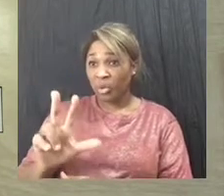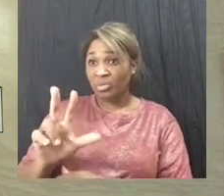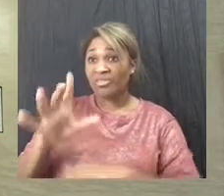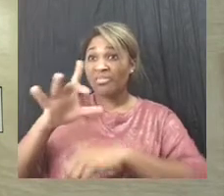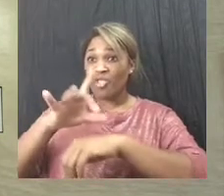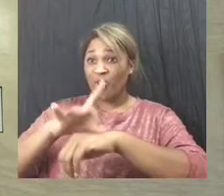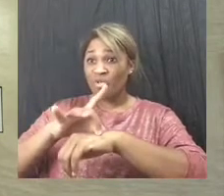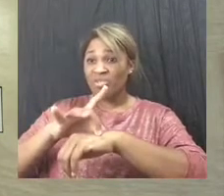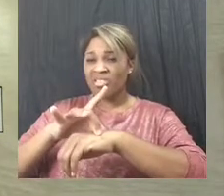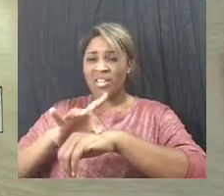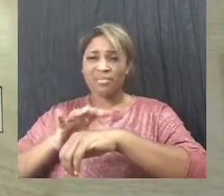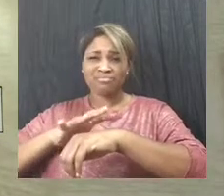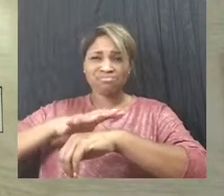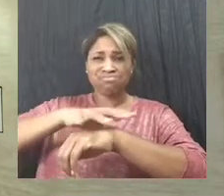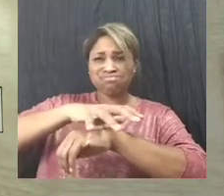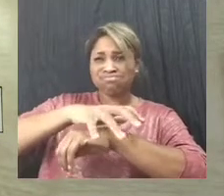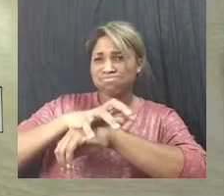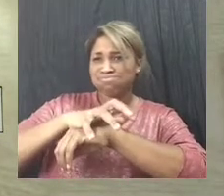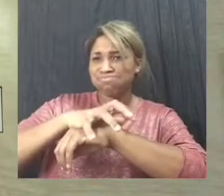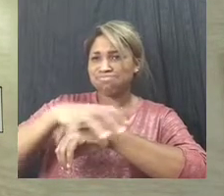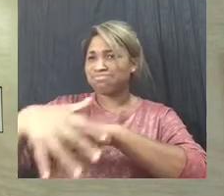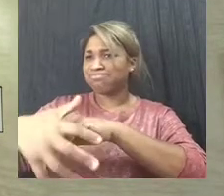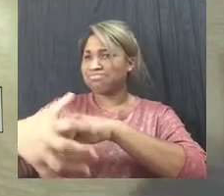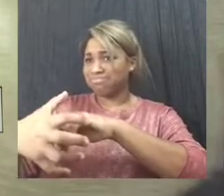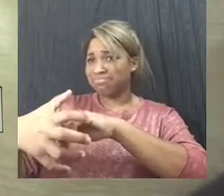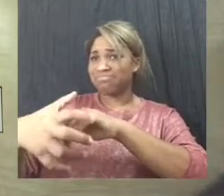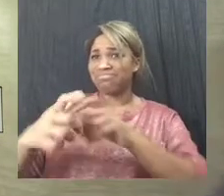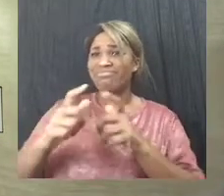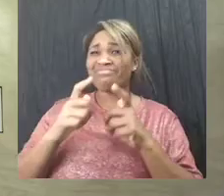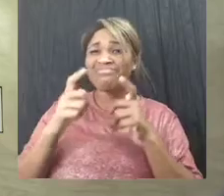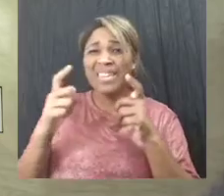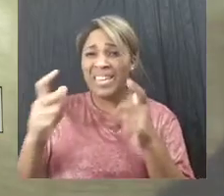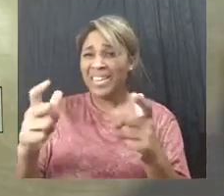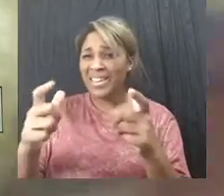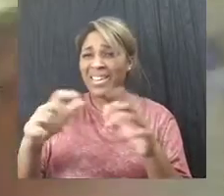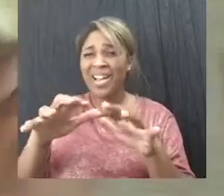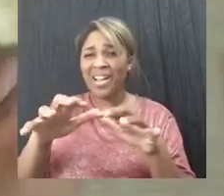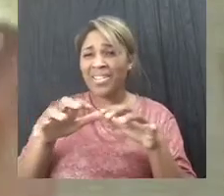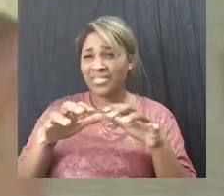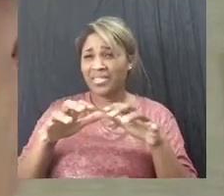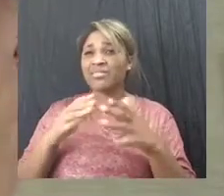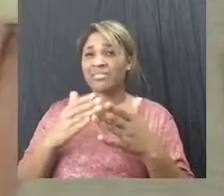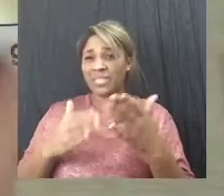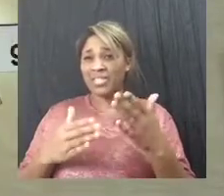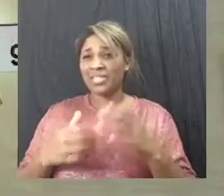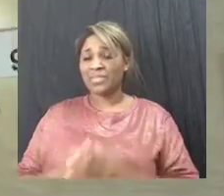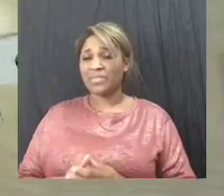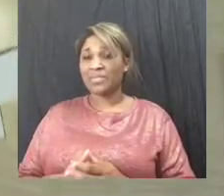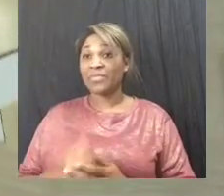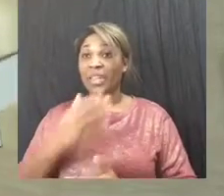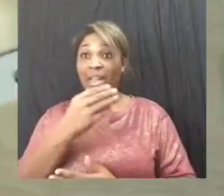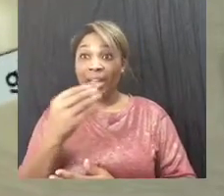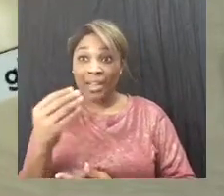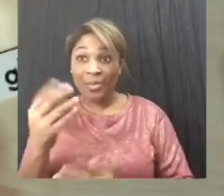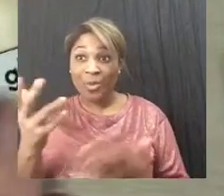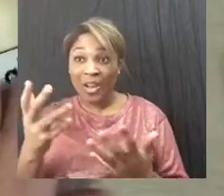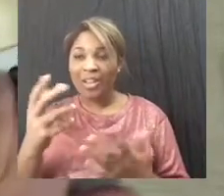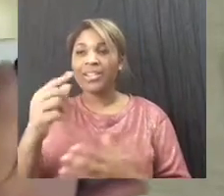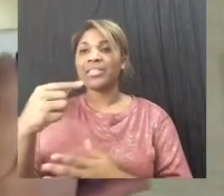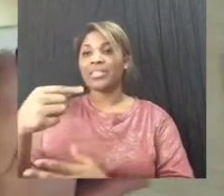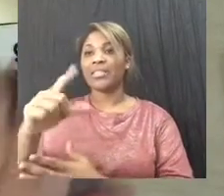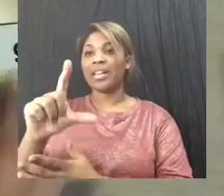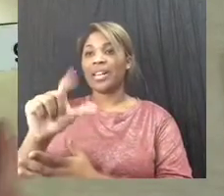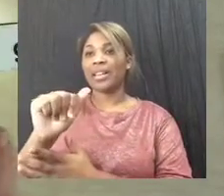by just big, large sheets of ice and glaciers.